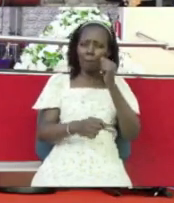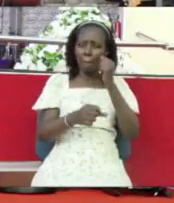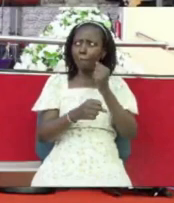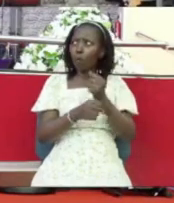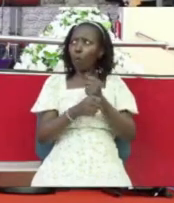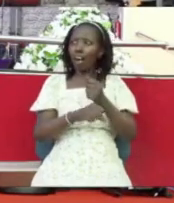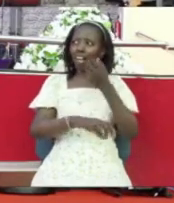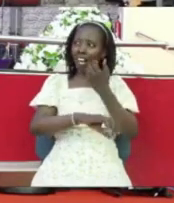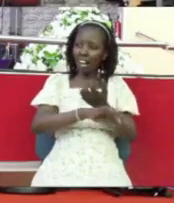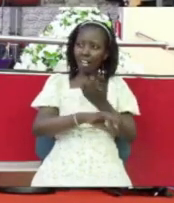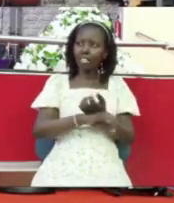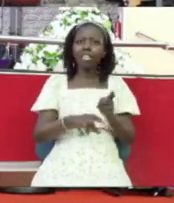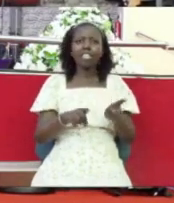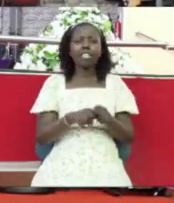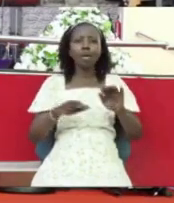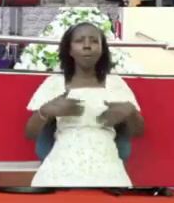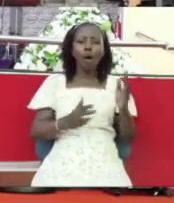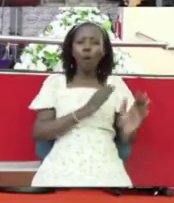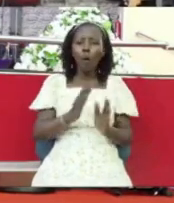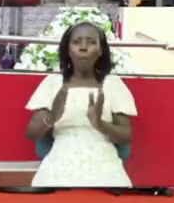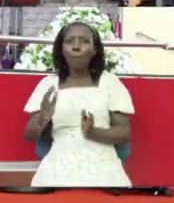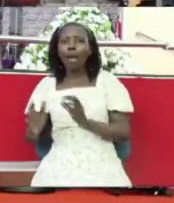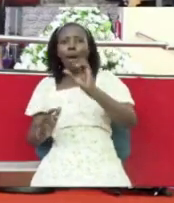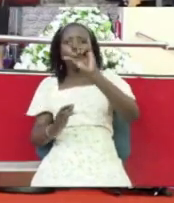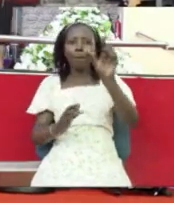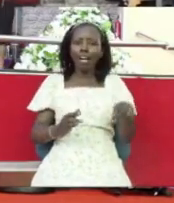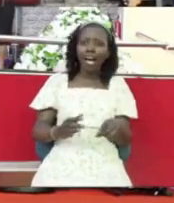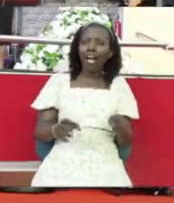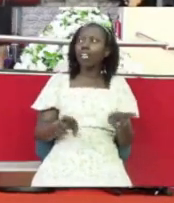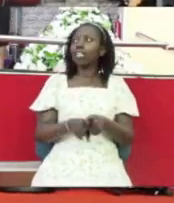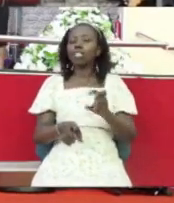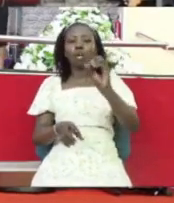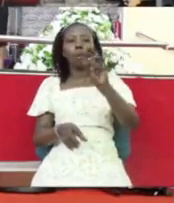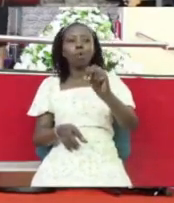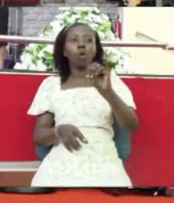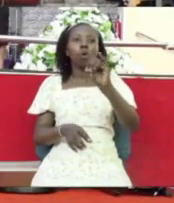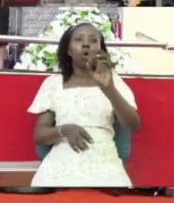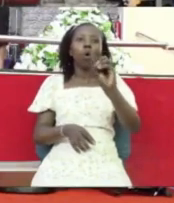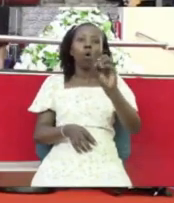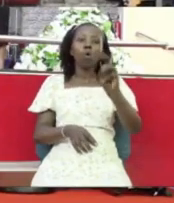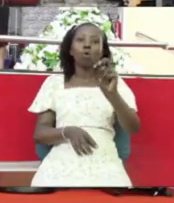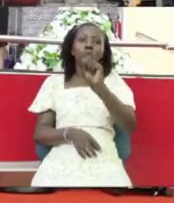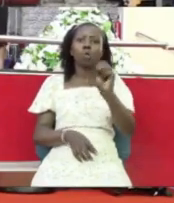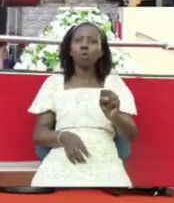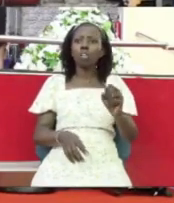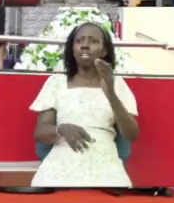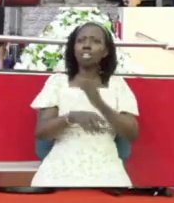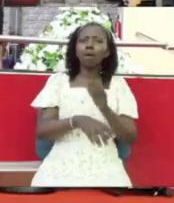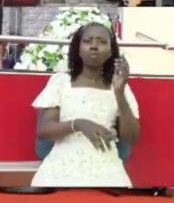The way you have arranged your bananas and onions. And, you know there are some kiosks that you don't know what you're buying and where it is.